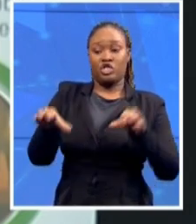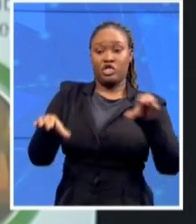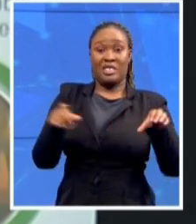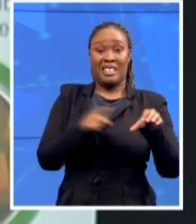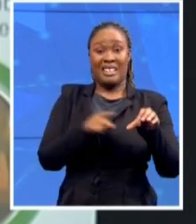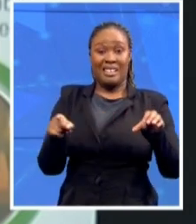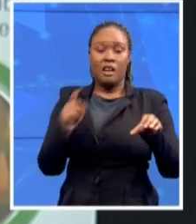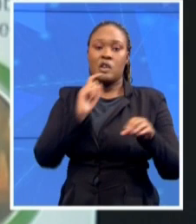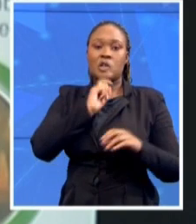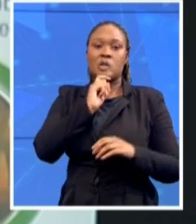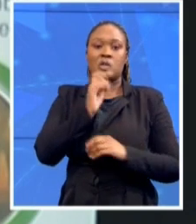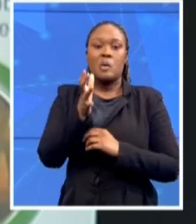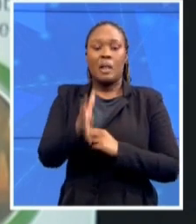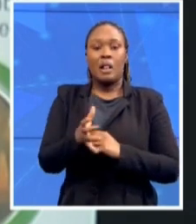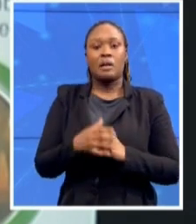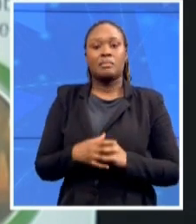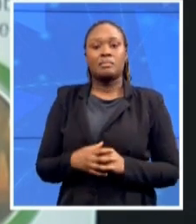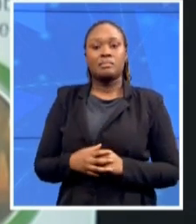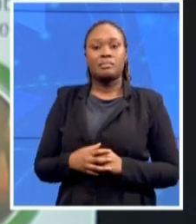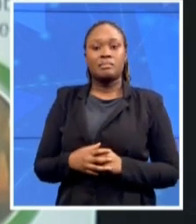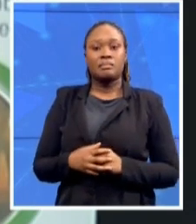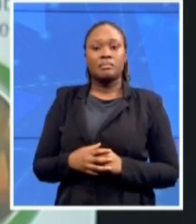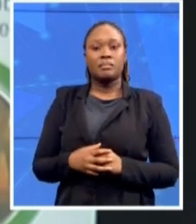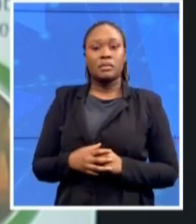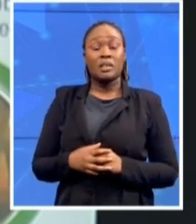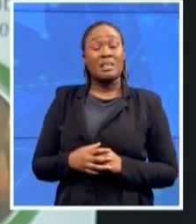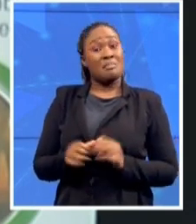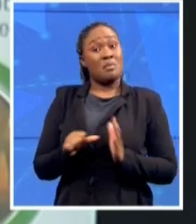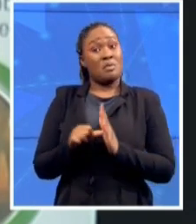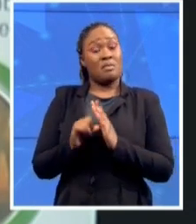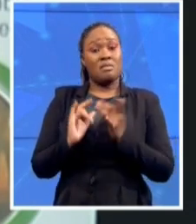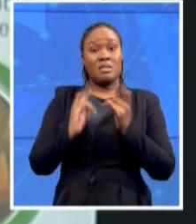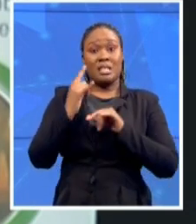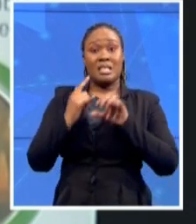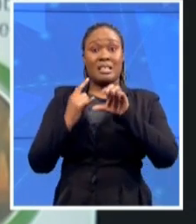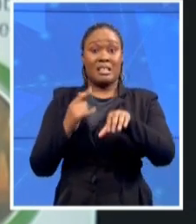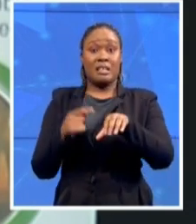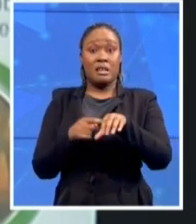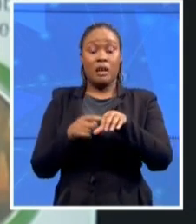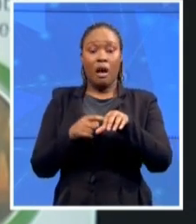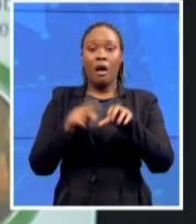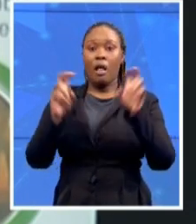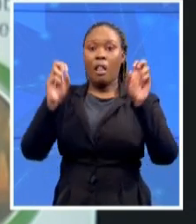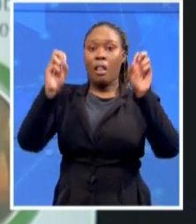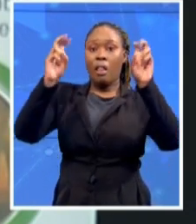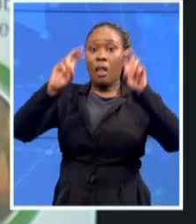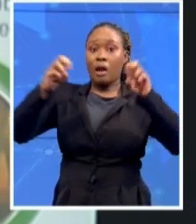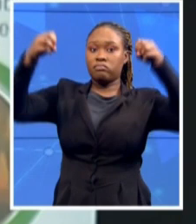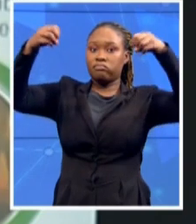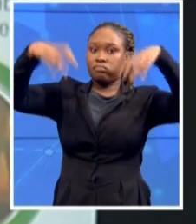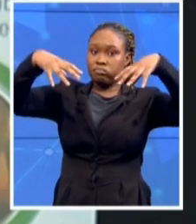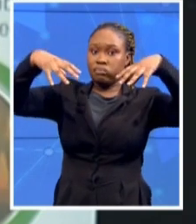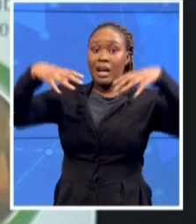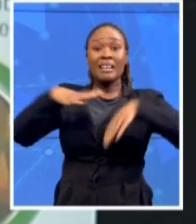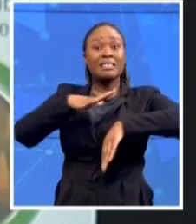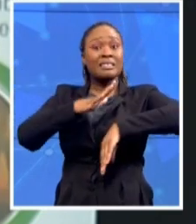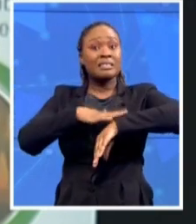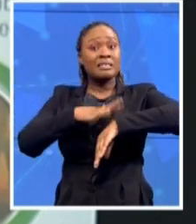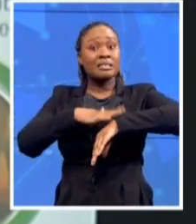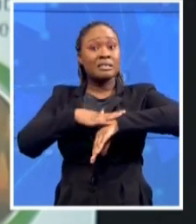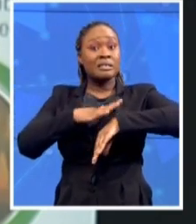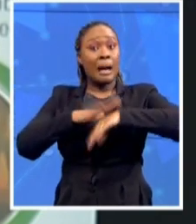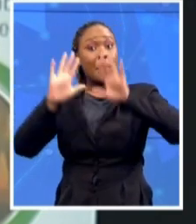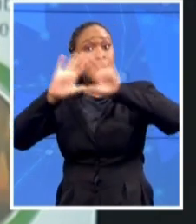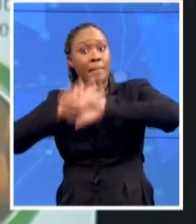to keep the lights on during off-peak times, but that we are able to supply households and businesses with